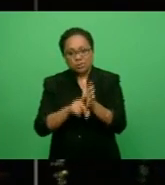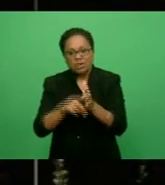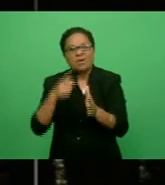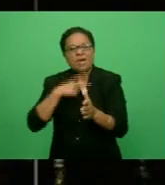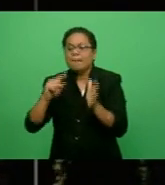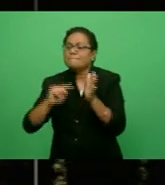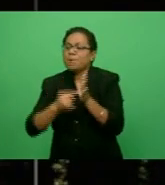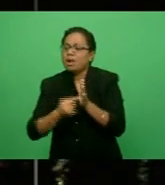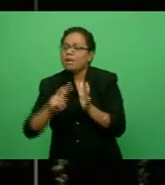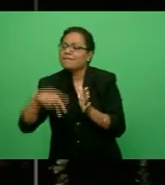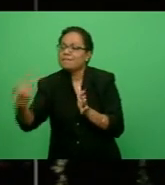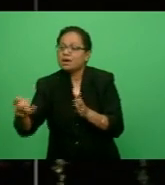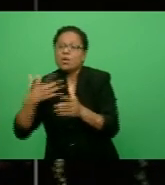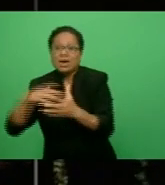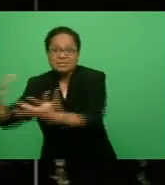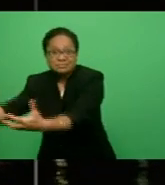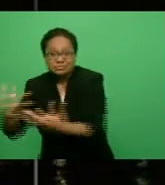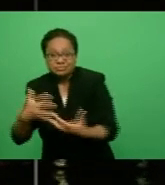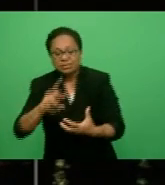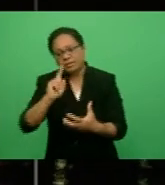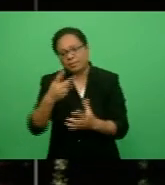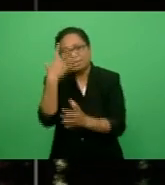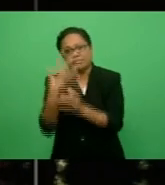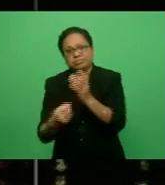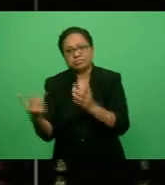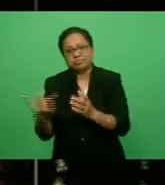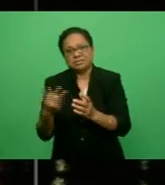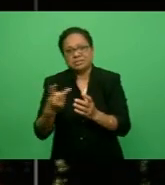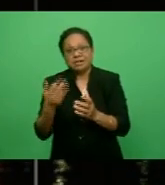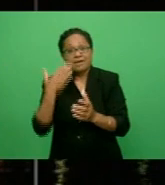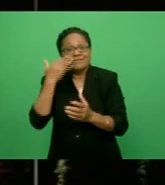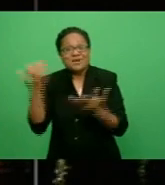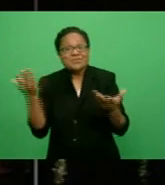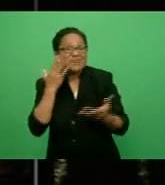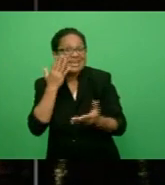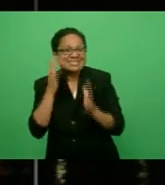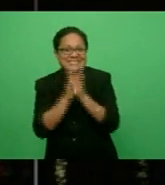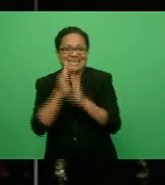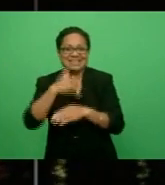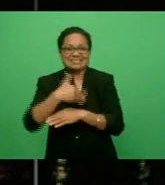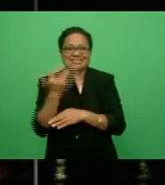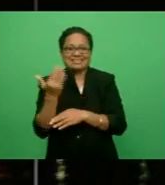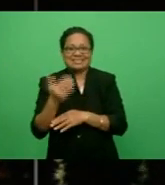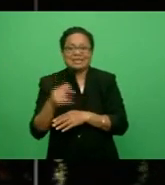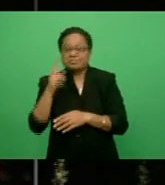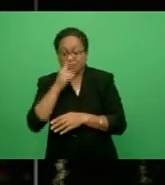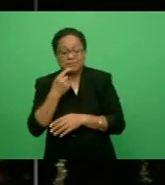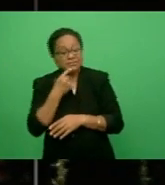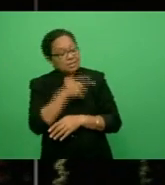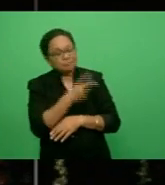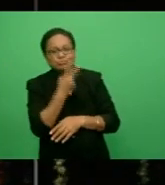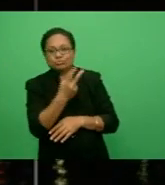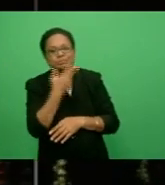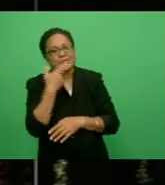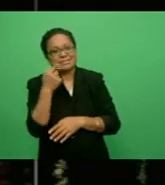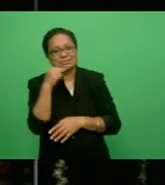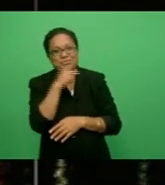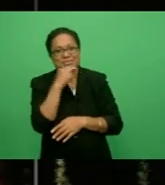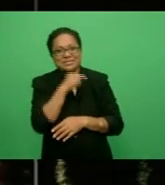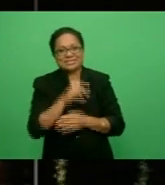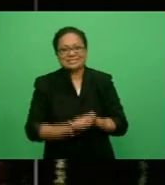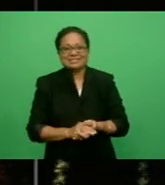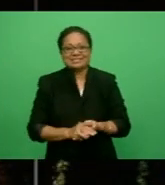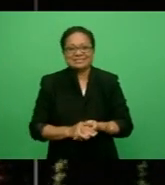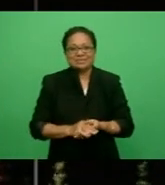Their bodies weren't recovered until Sunday. The two were today described very likable by all who knew them. Philippa